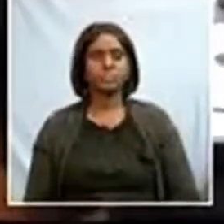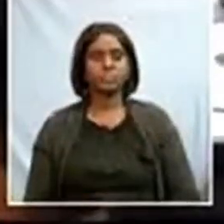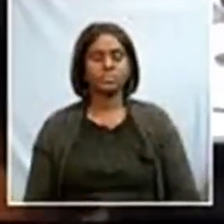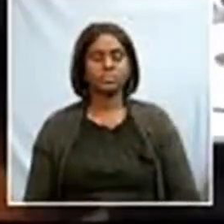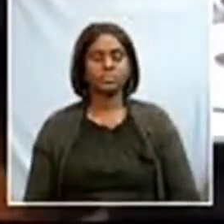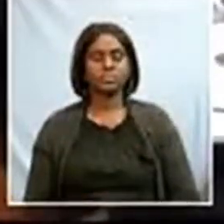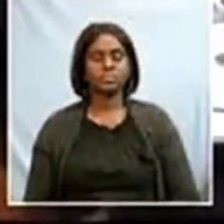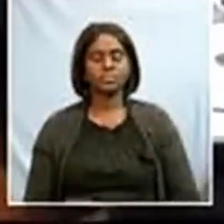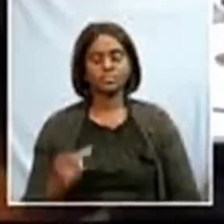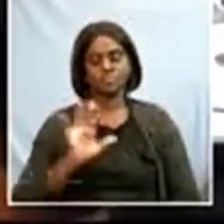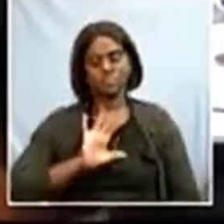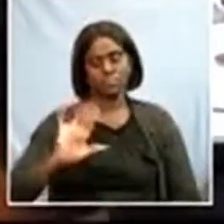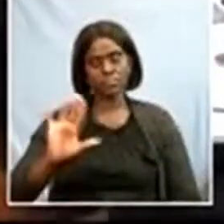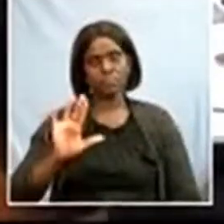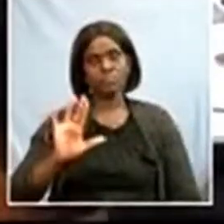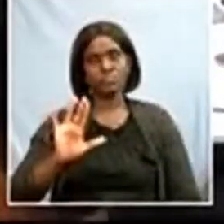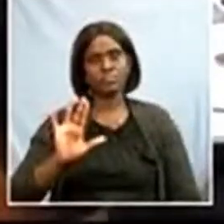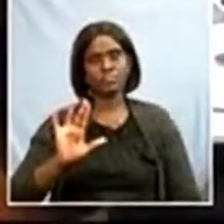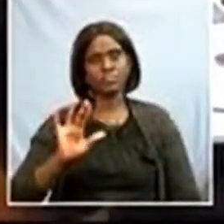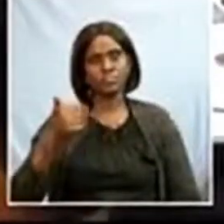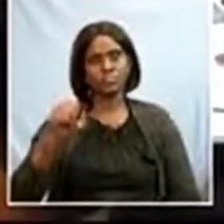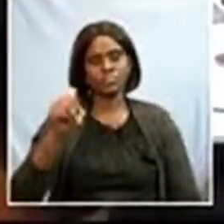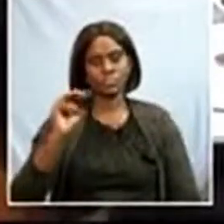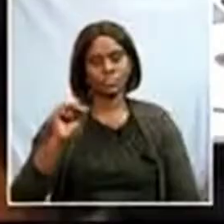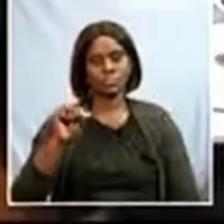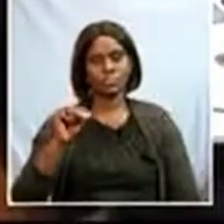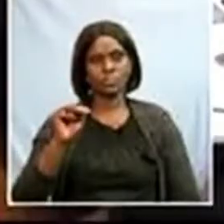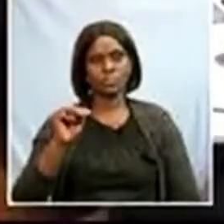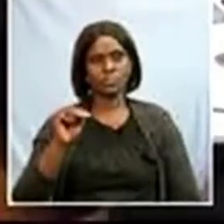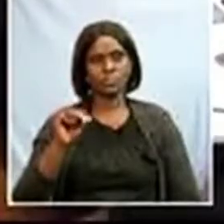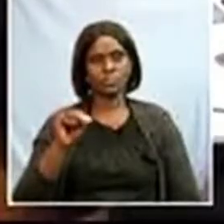I wish to suspend business for 10 minutes.